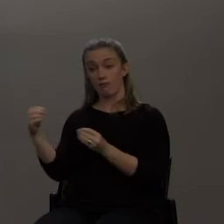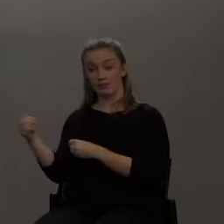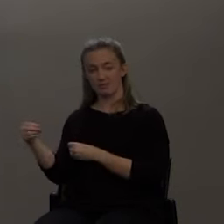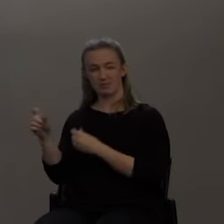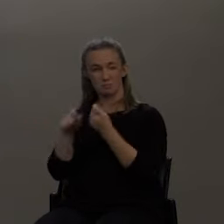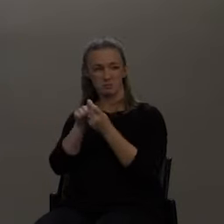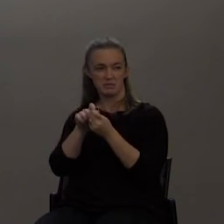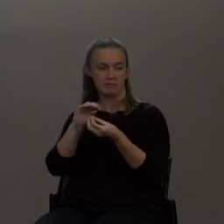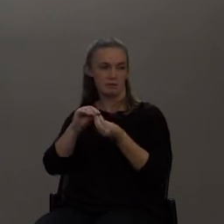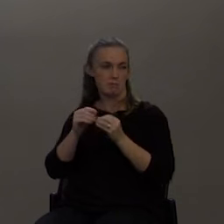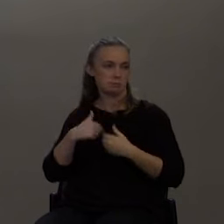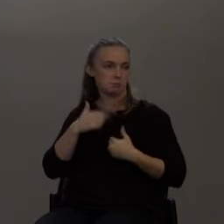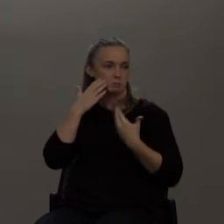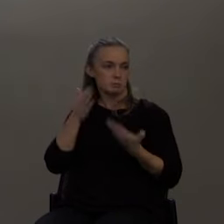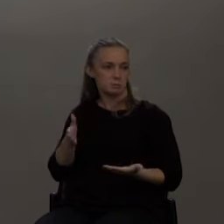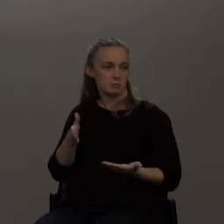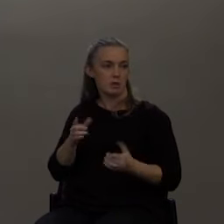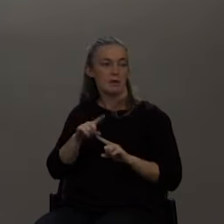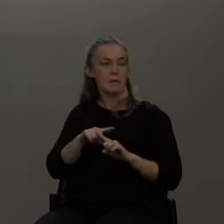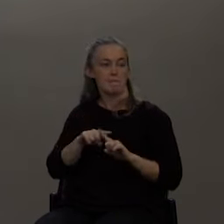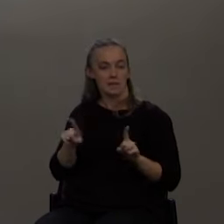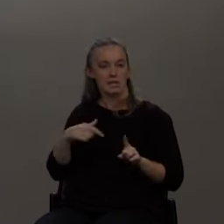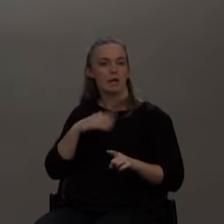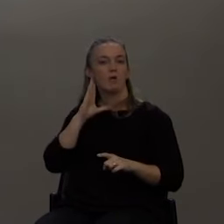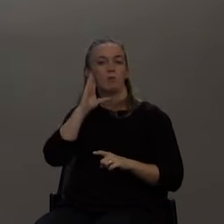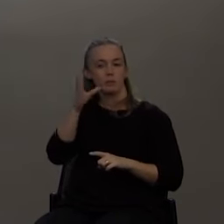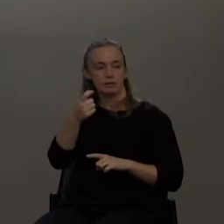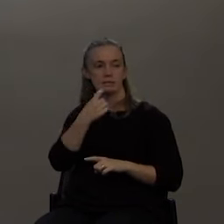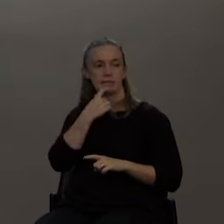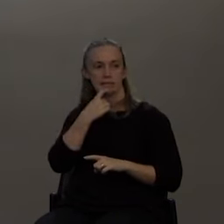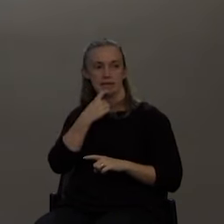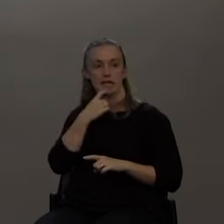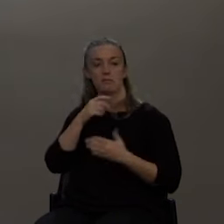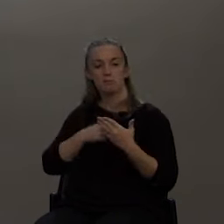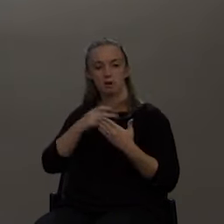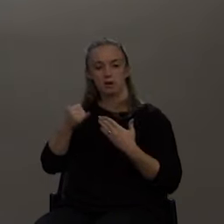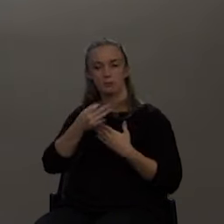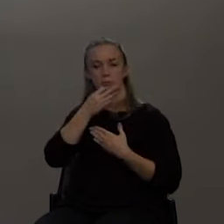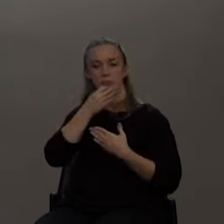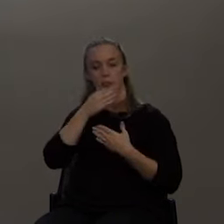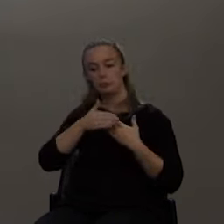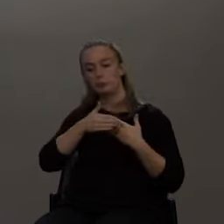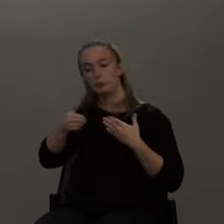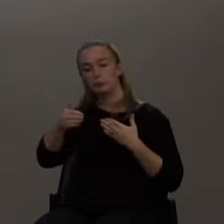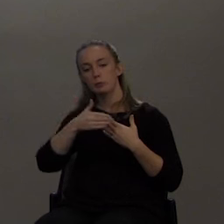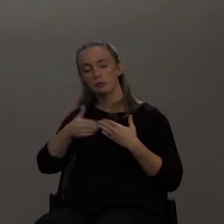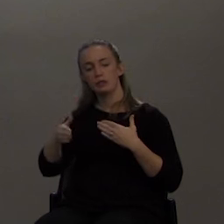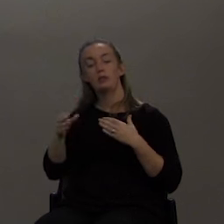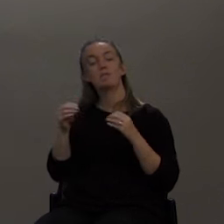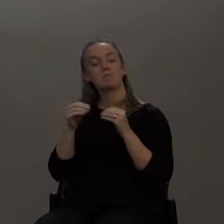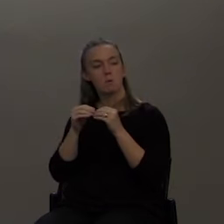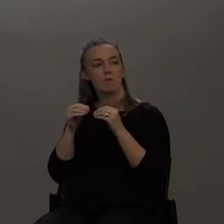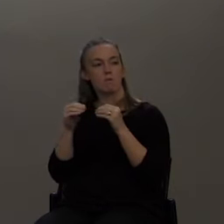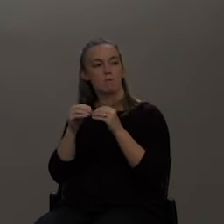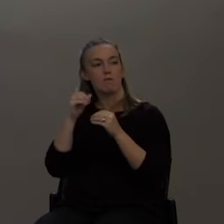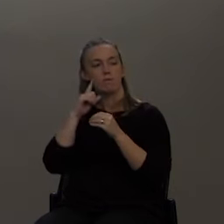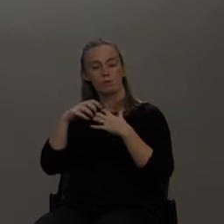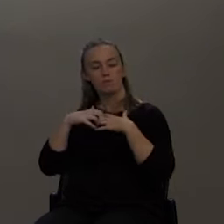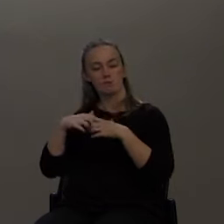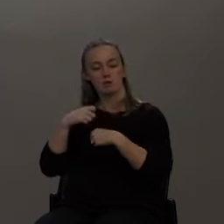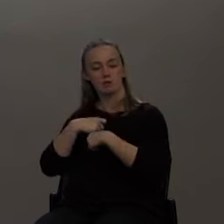I will say that the ones that remain on the books are more geared towards the manufacturing warehouse side of